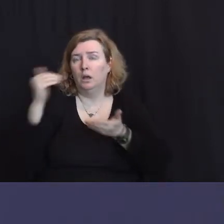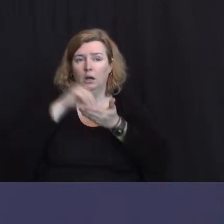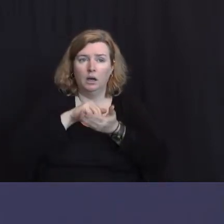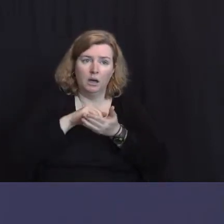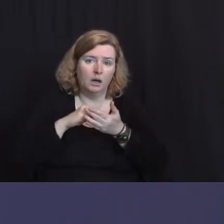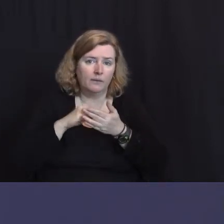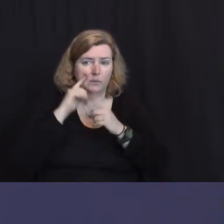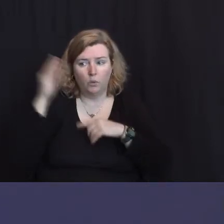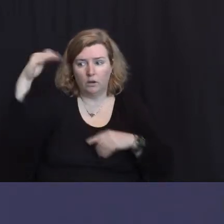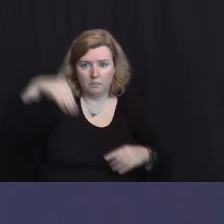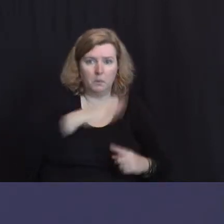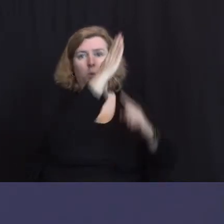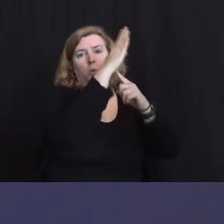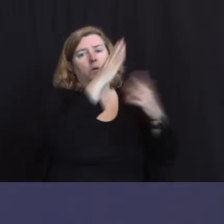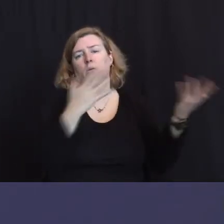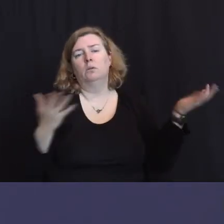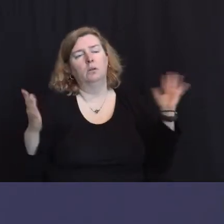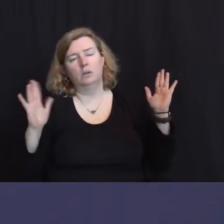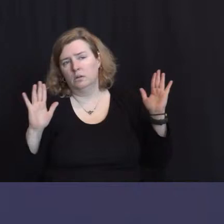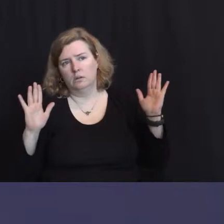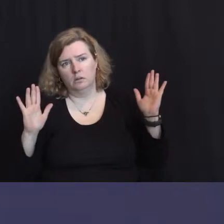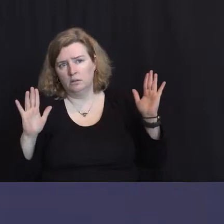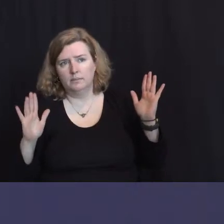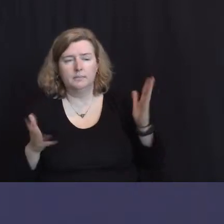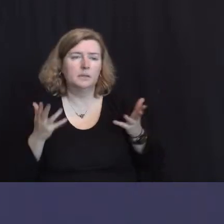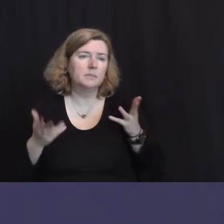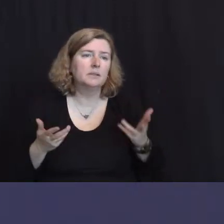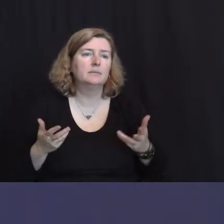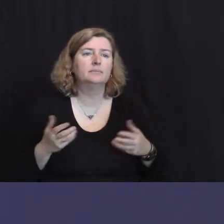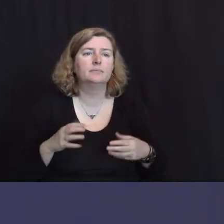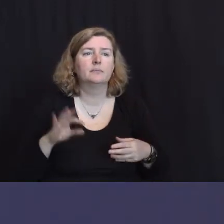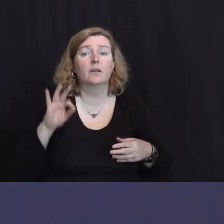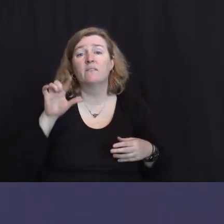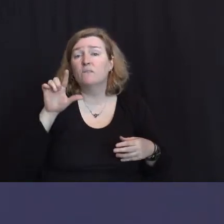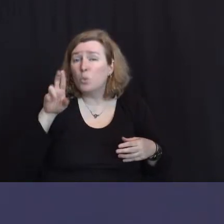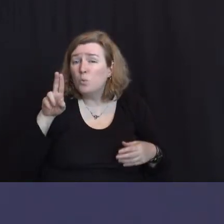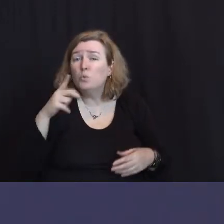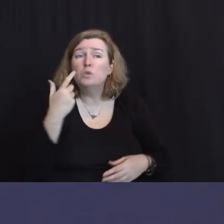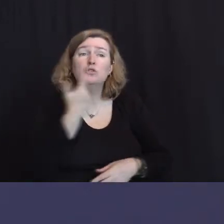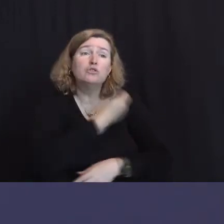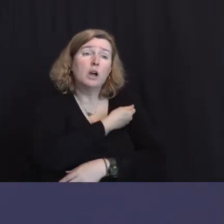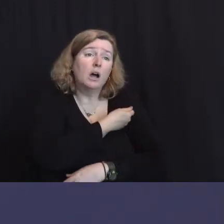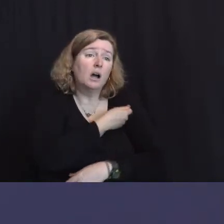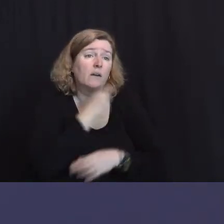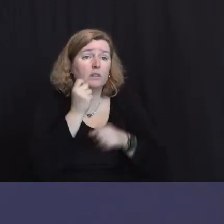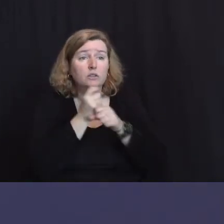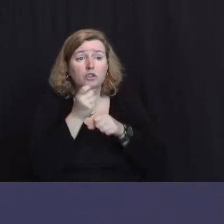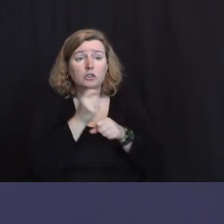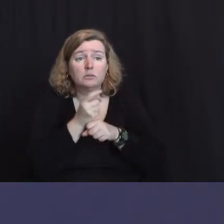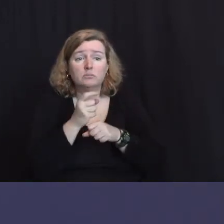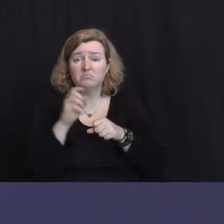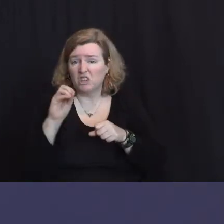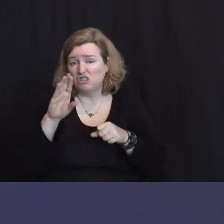said many times, it could be the flu shot. It could be that every October, as I get my flu shot, you're getting